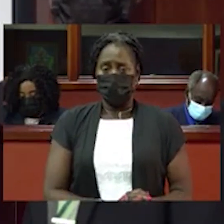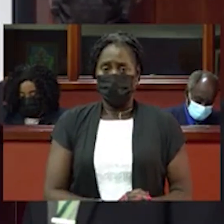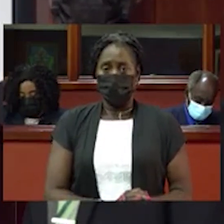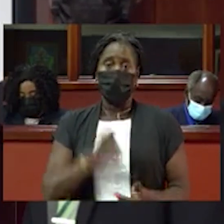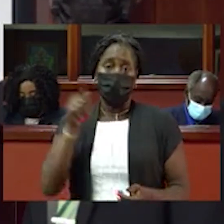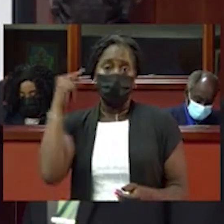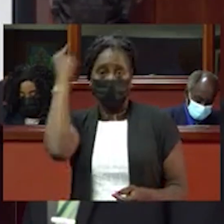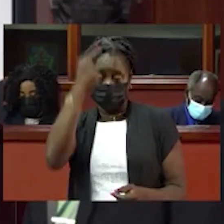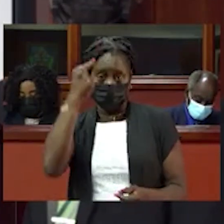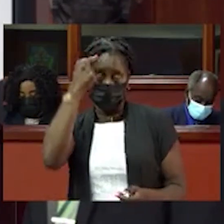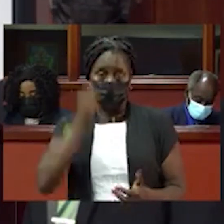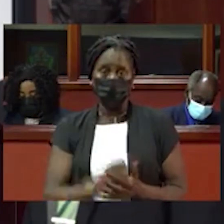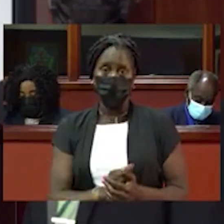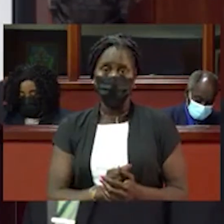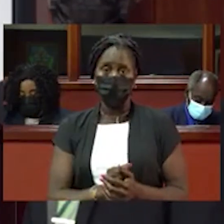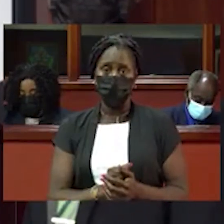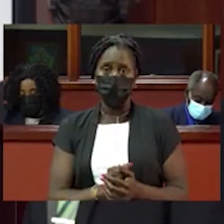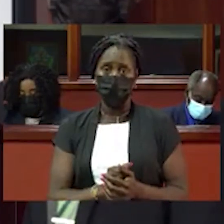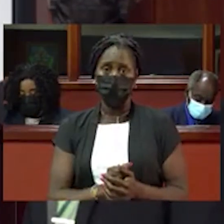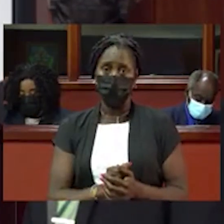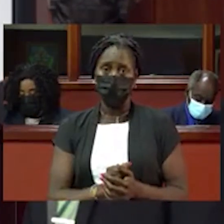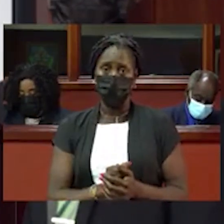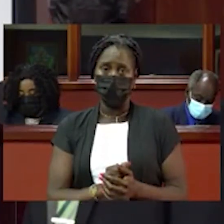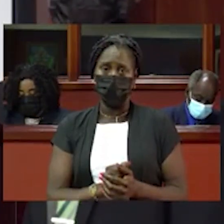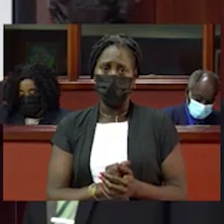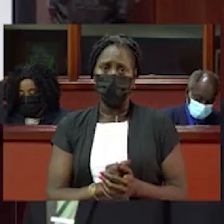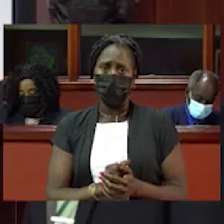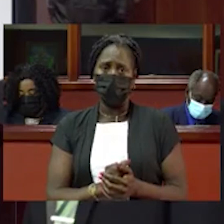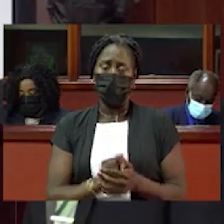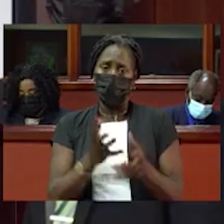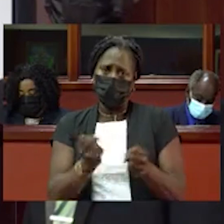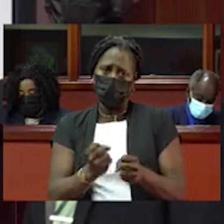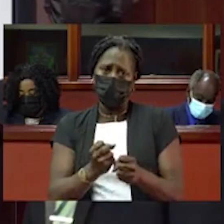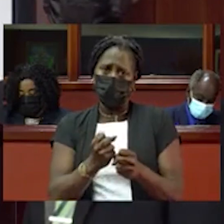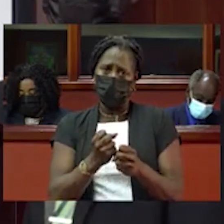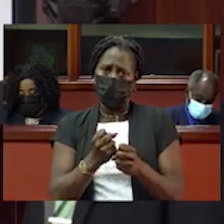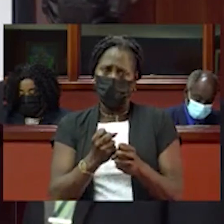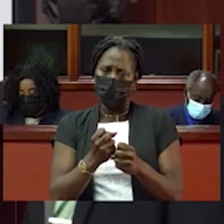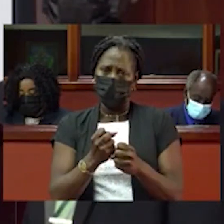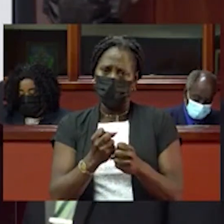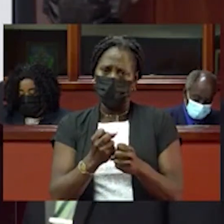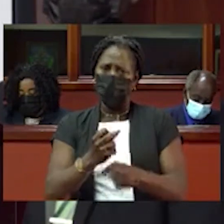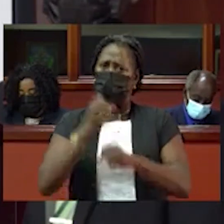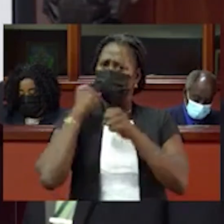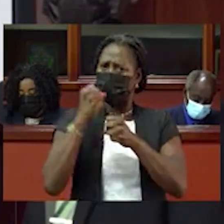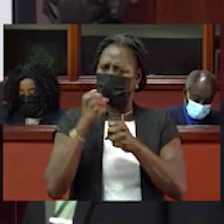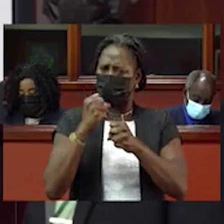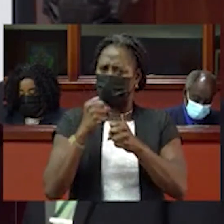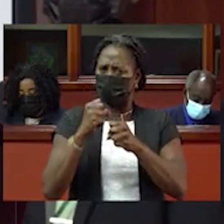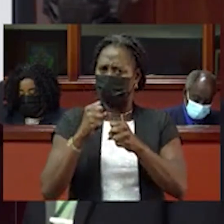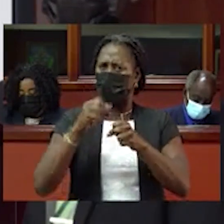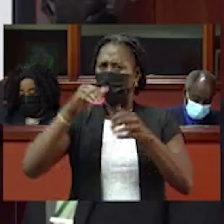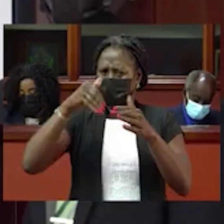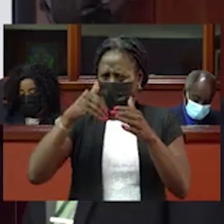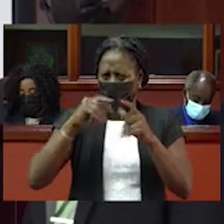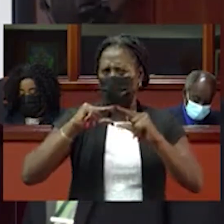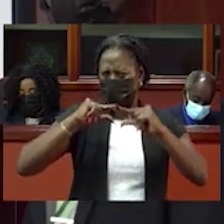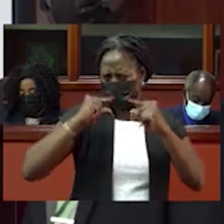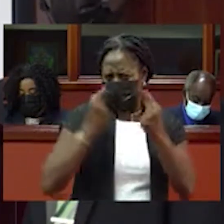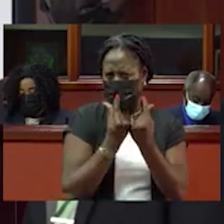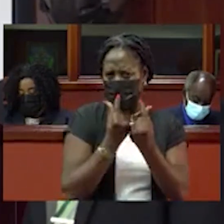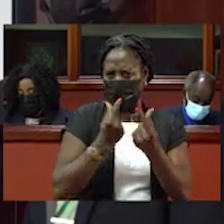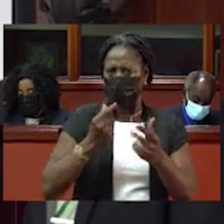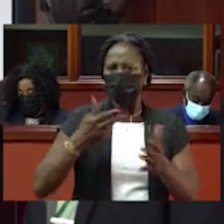My government will strengthen the Integrity Commission to return our country to a system